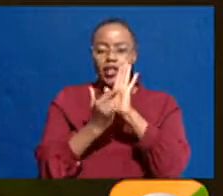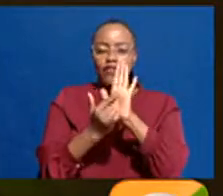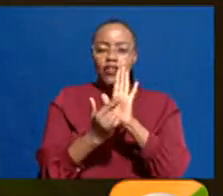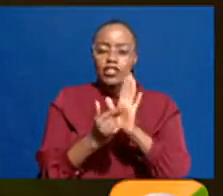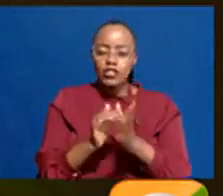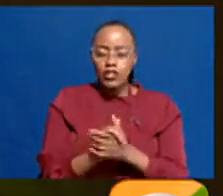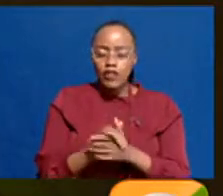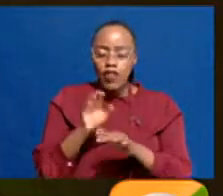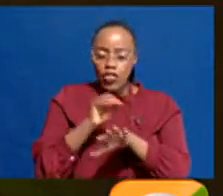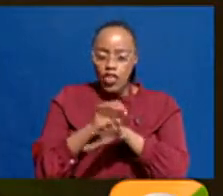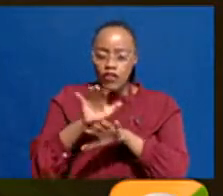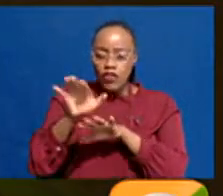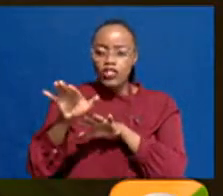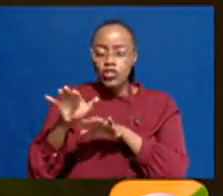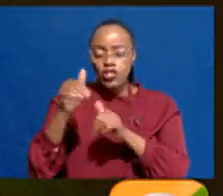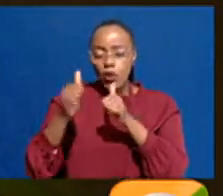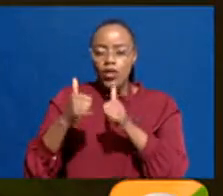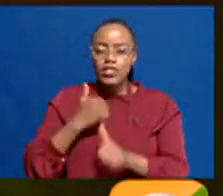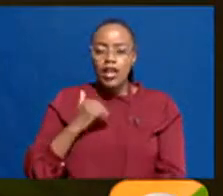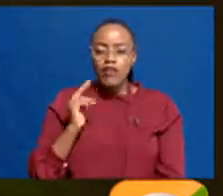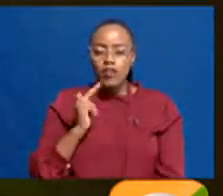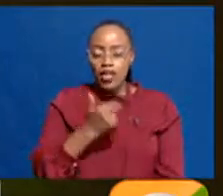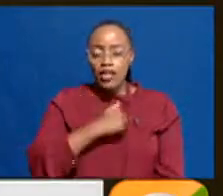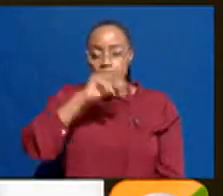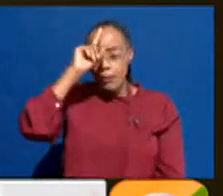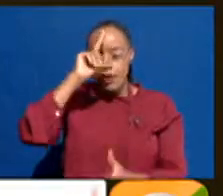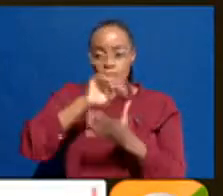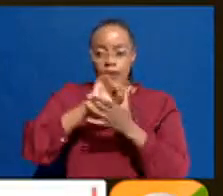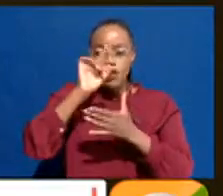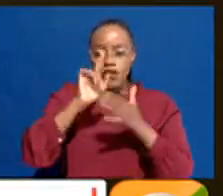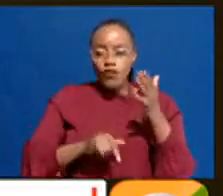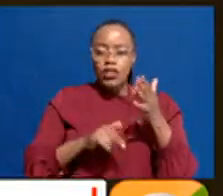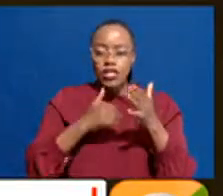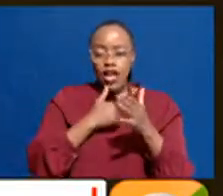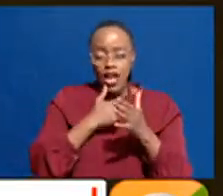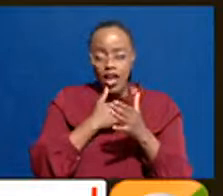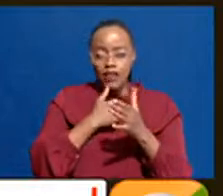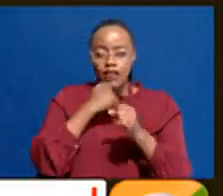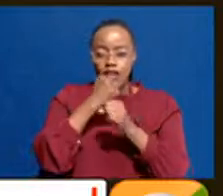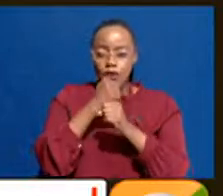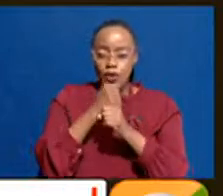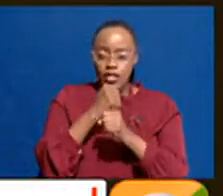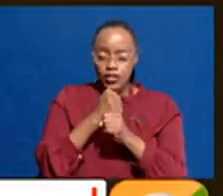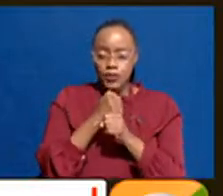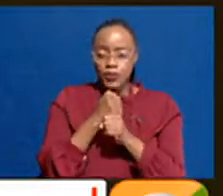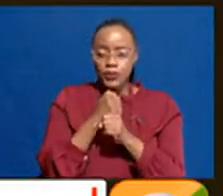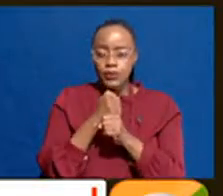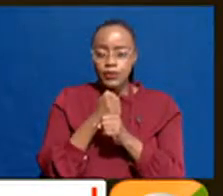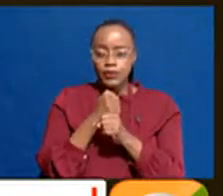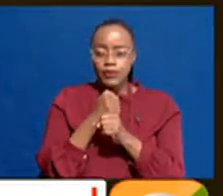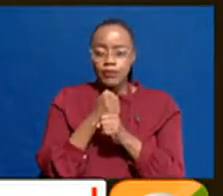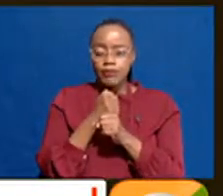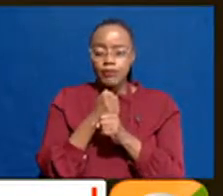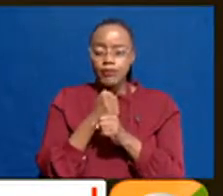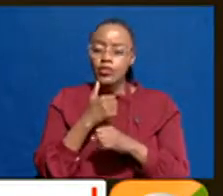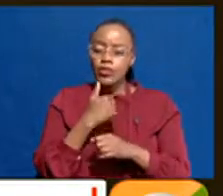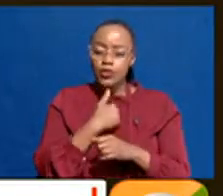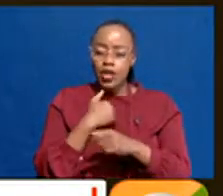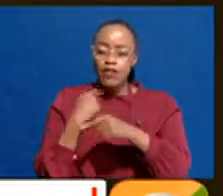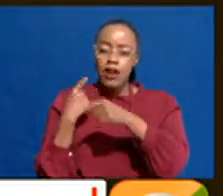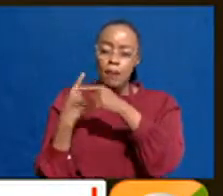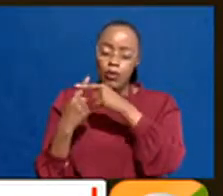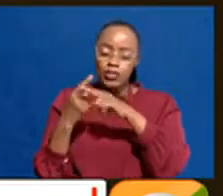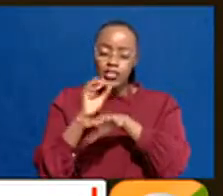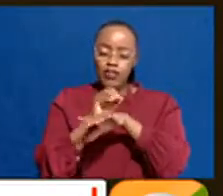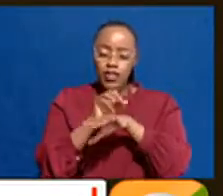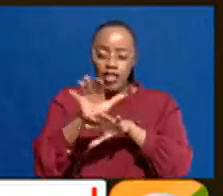of the influence she has had on us, I believe that we are all going to try very hard to have a positive